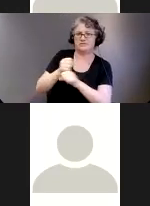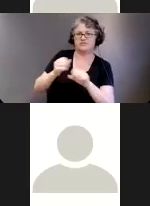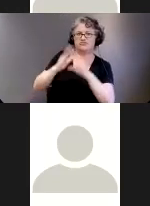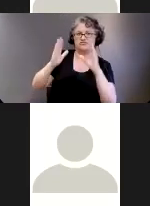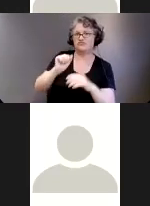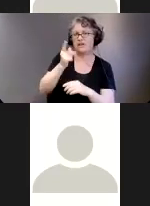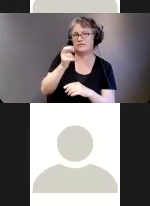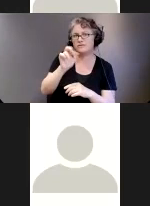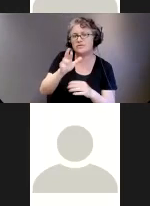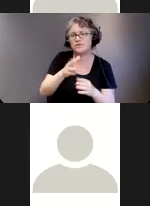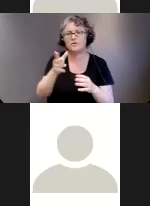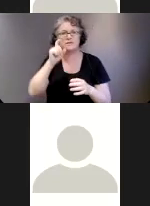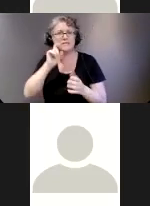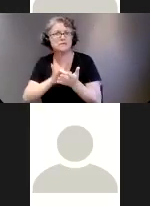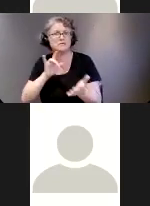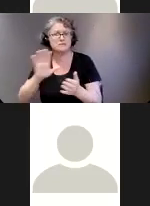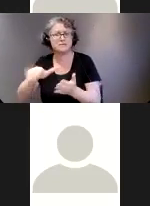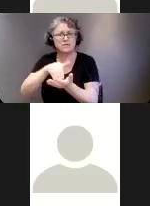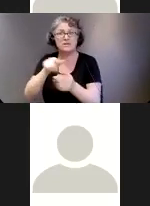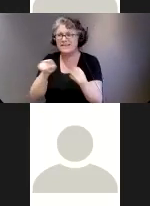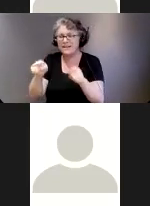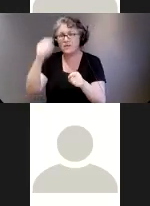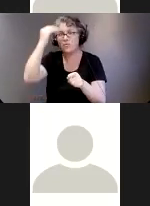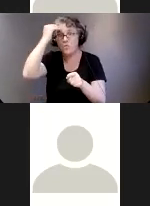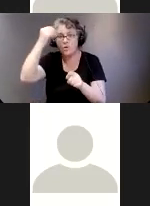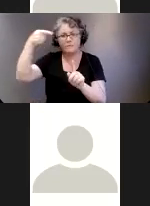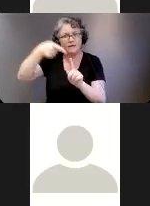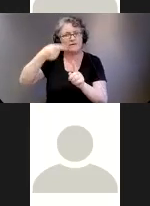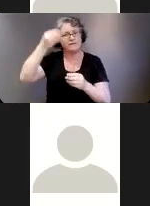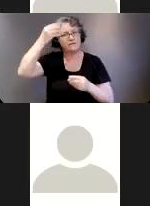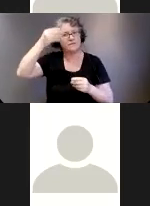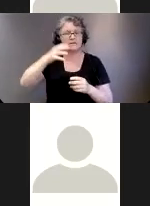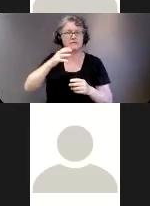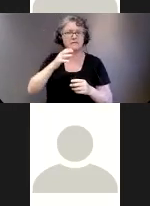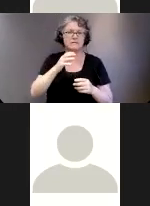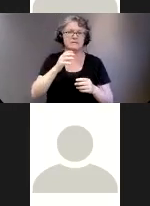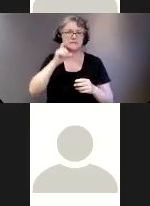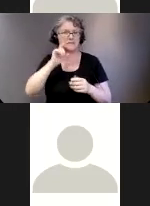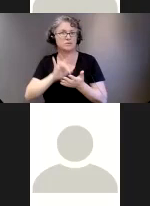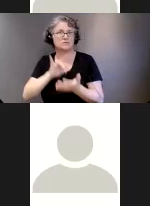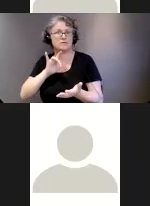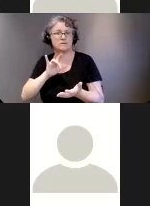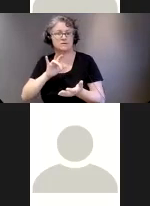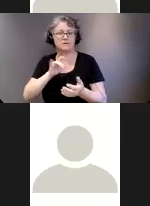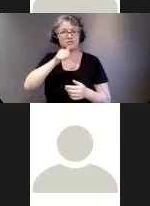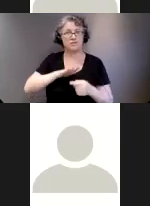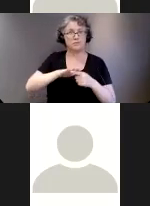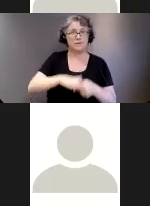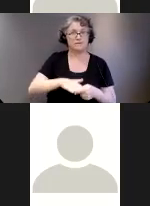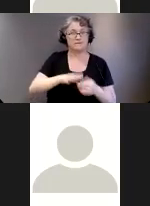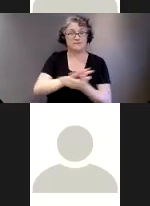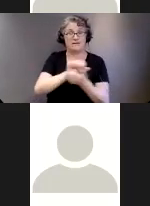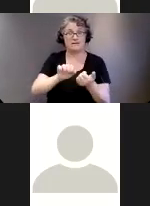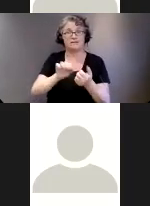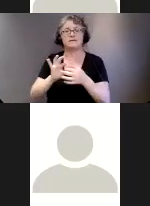information about sexual assault and gender-based violence, and bringing those together to be able to collaborate on, for example,